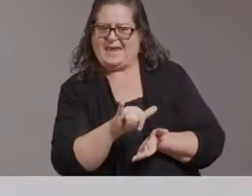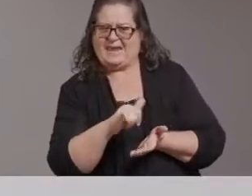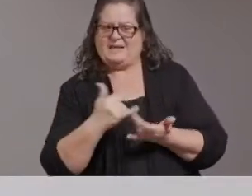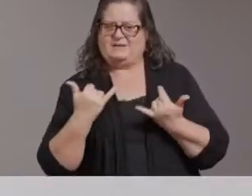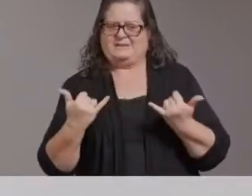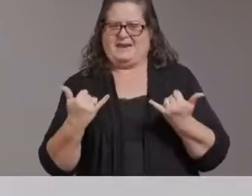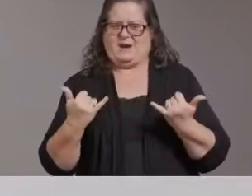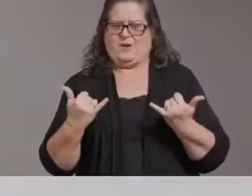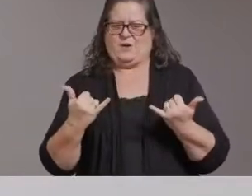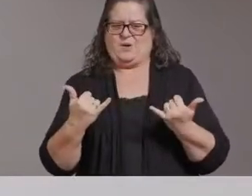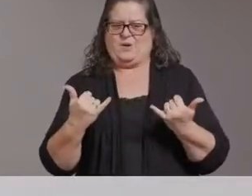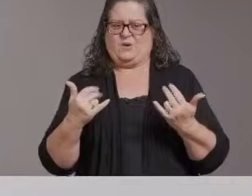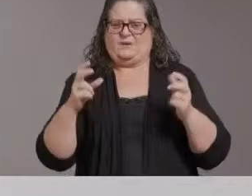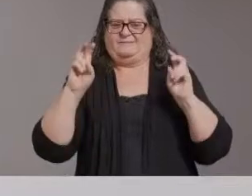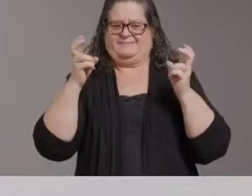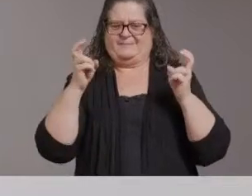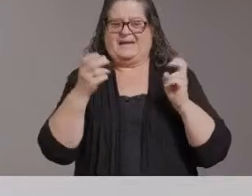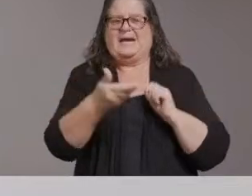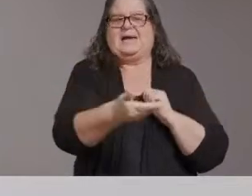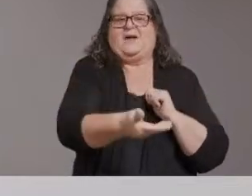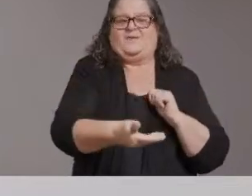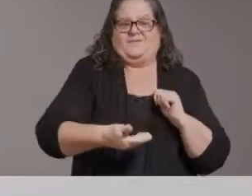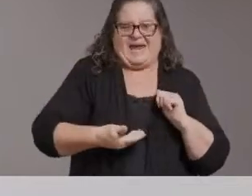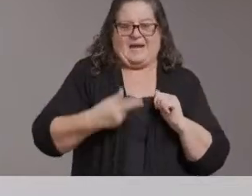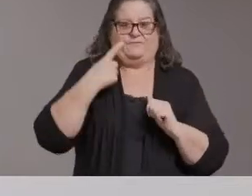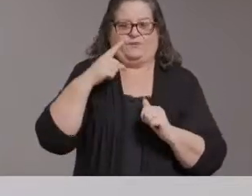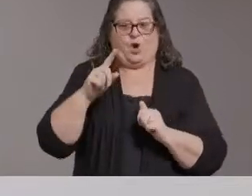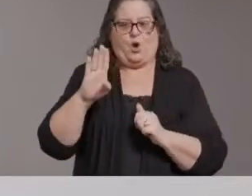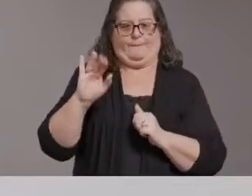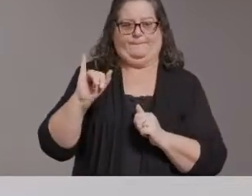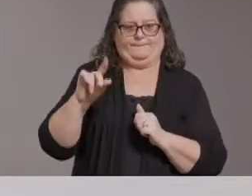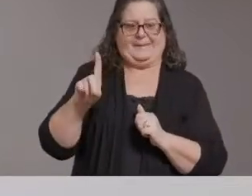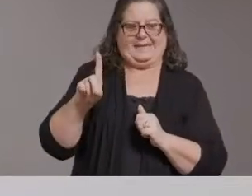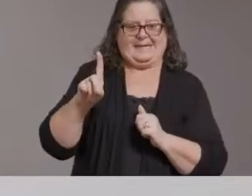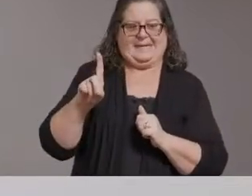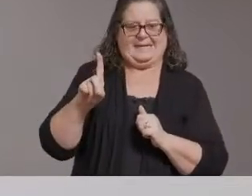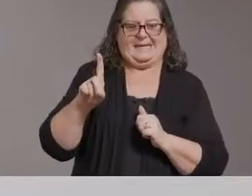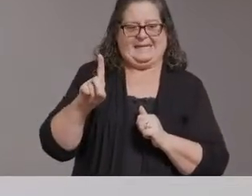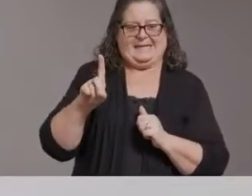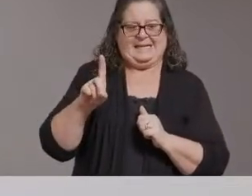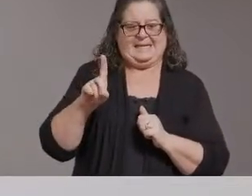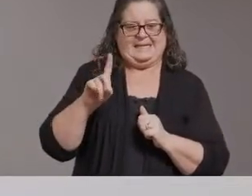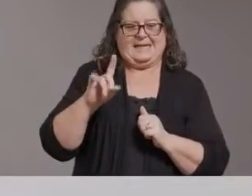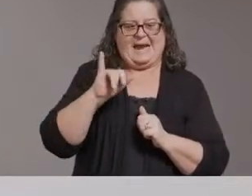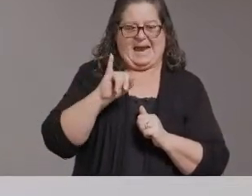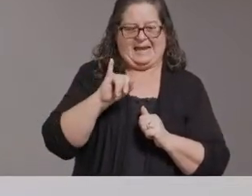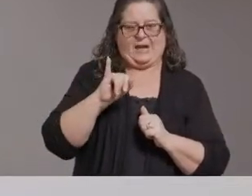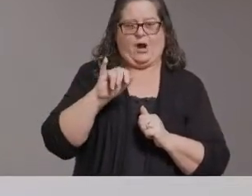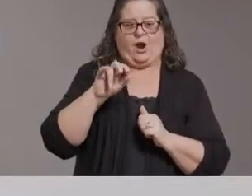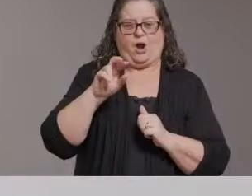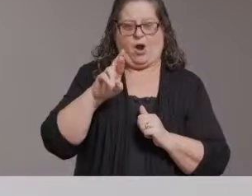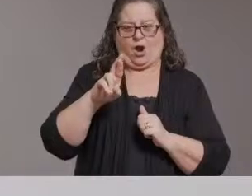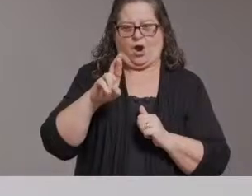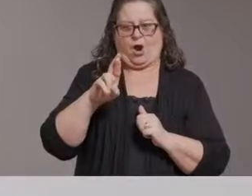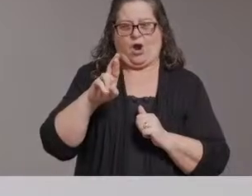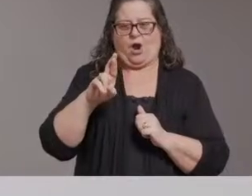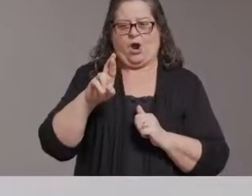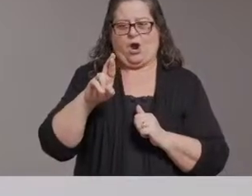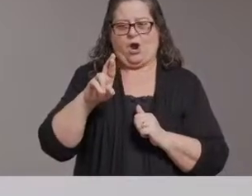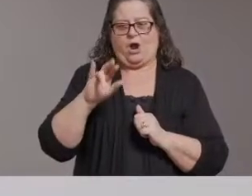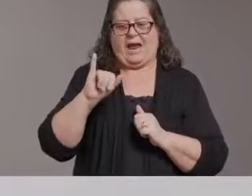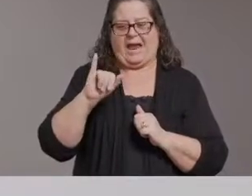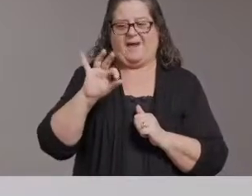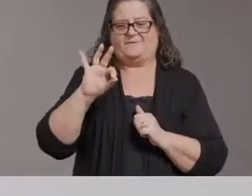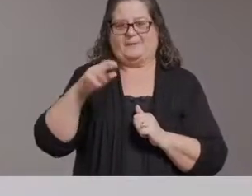an IFB that's out for vaccination services that's open, I believe, through March 19th